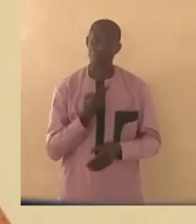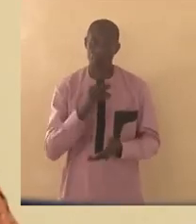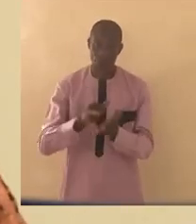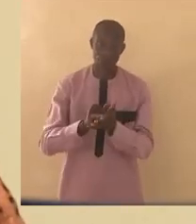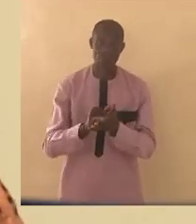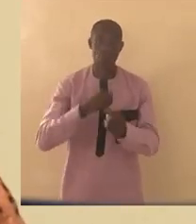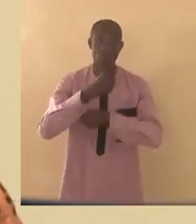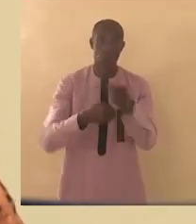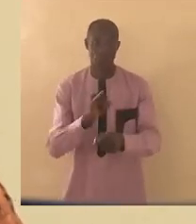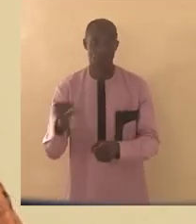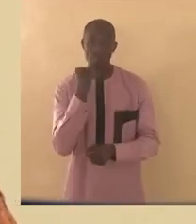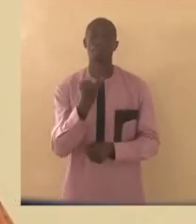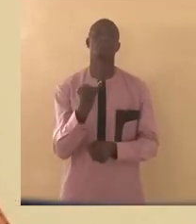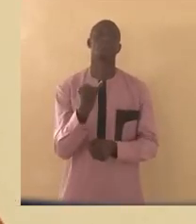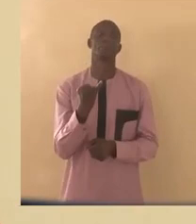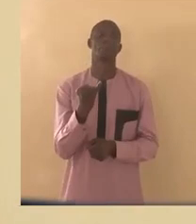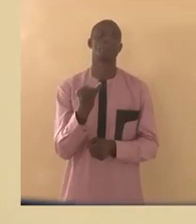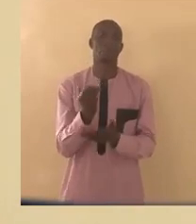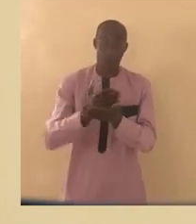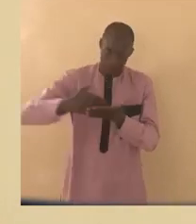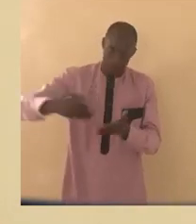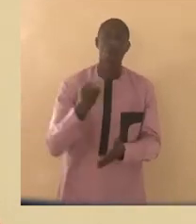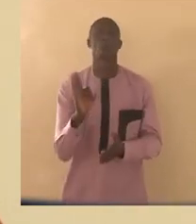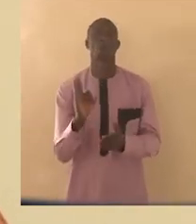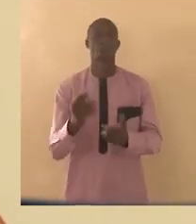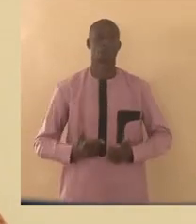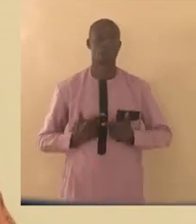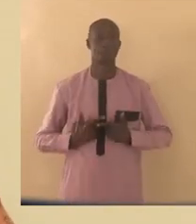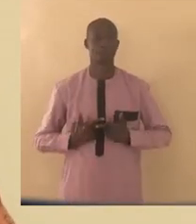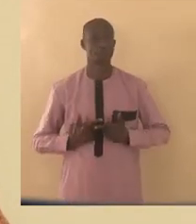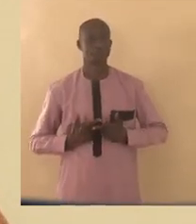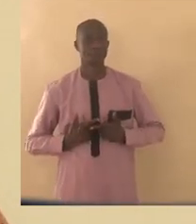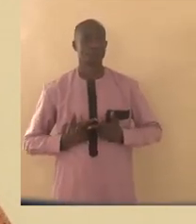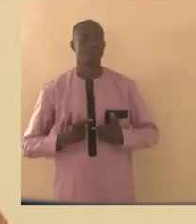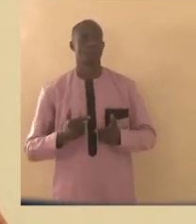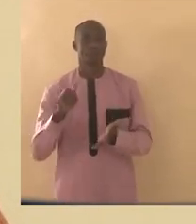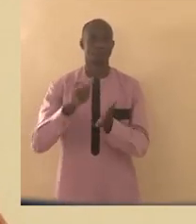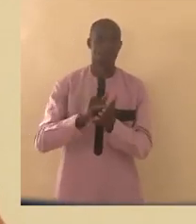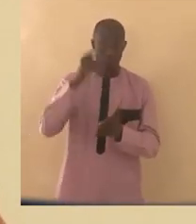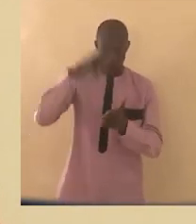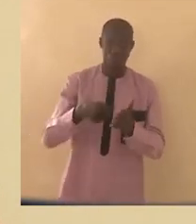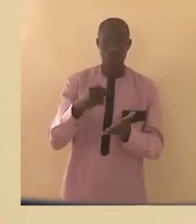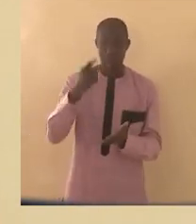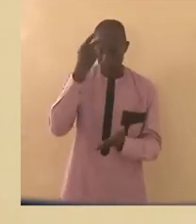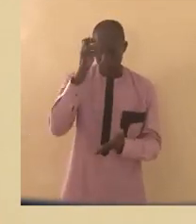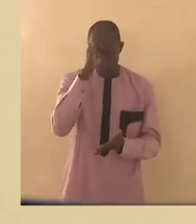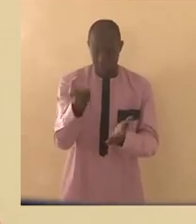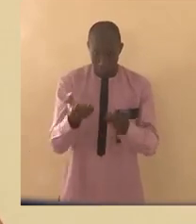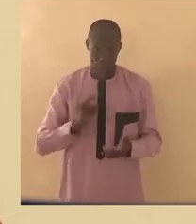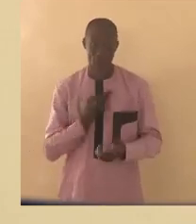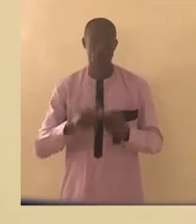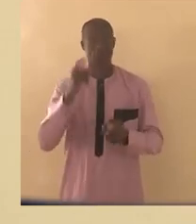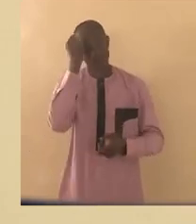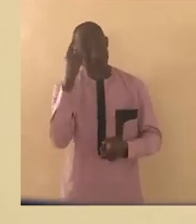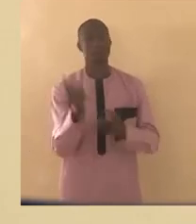us here that suffering is part of life. Suffering is good. That's what St. Peter wants us to